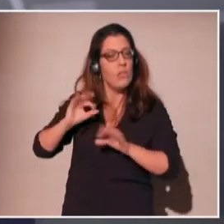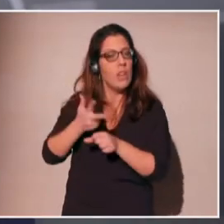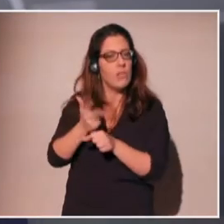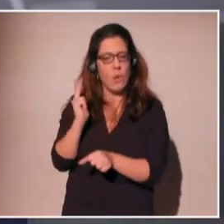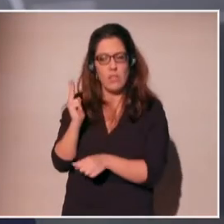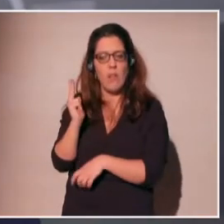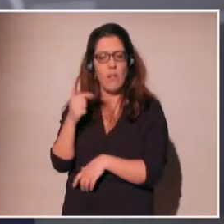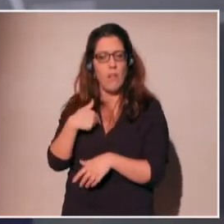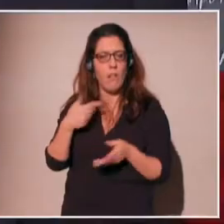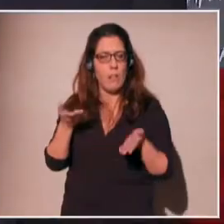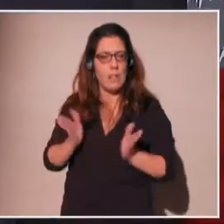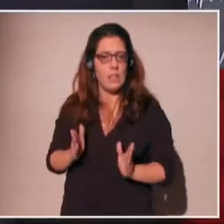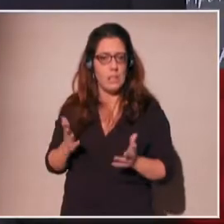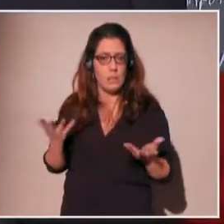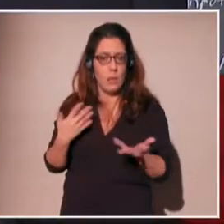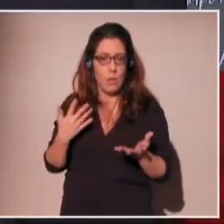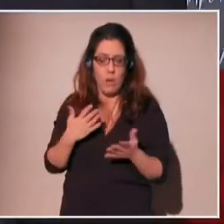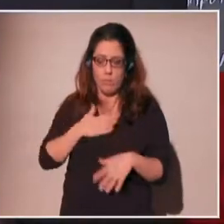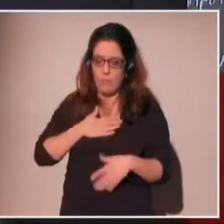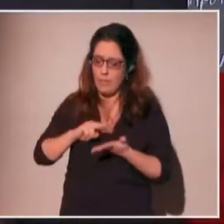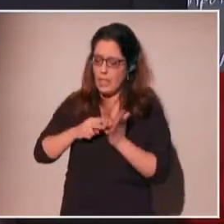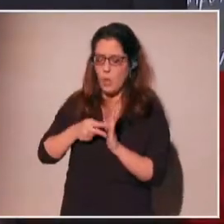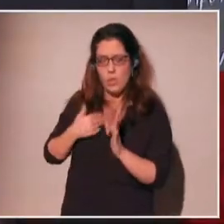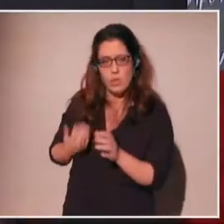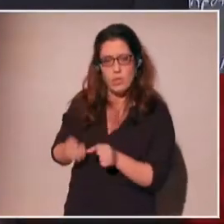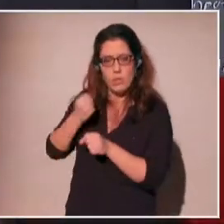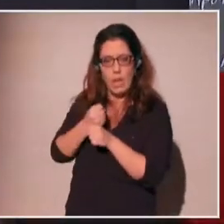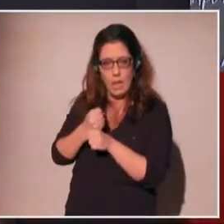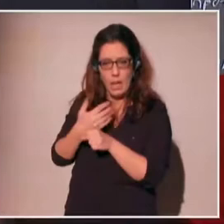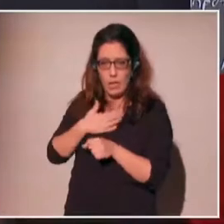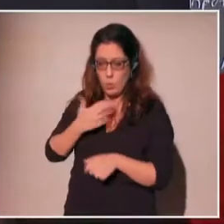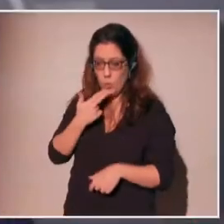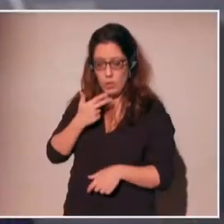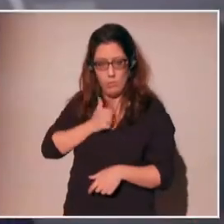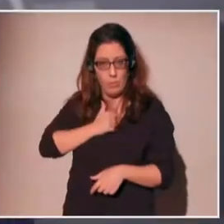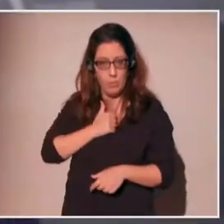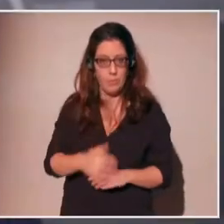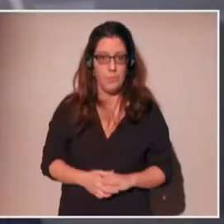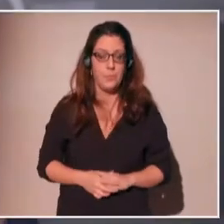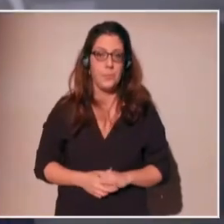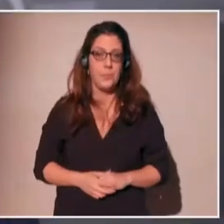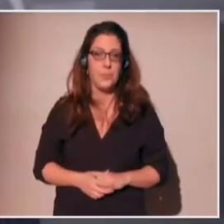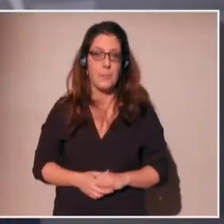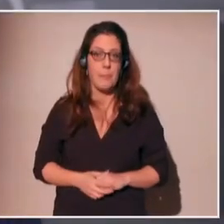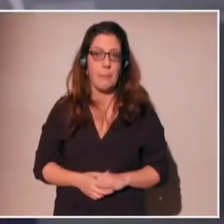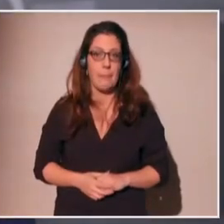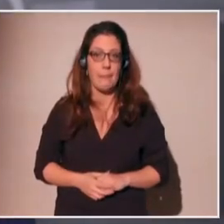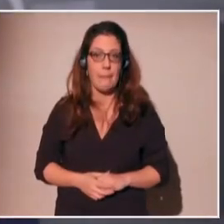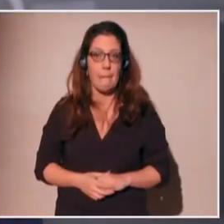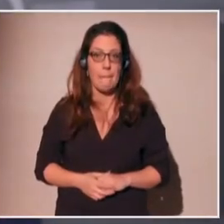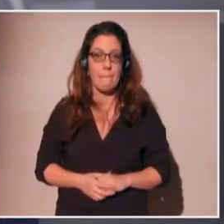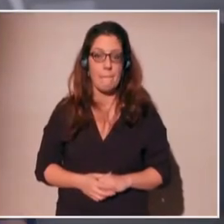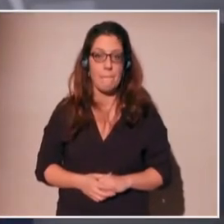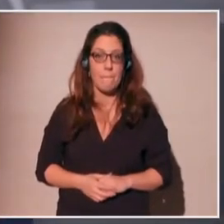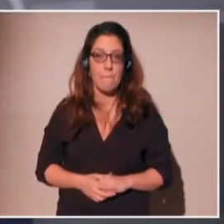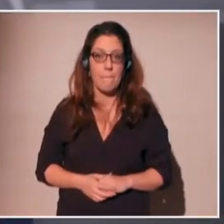use, natural language. And I created an AI who is in charge of my research. Today, she's reading millions and